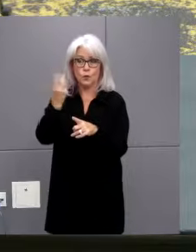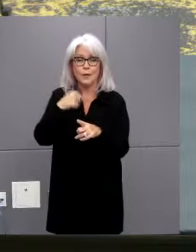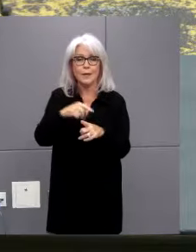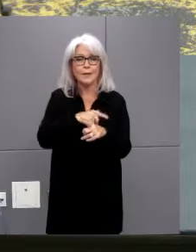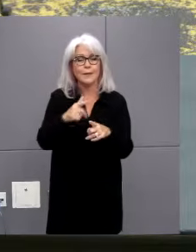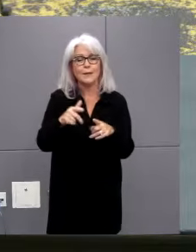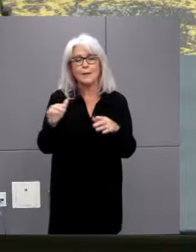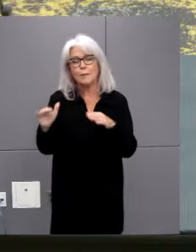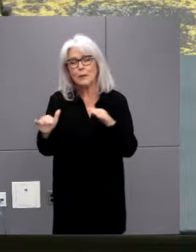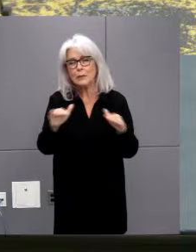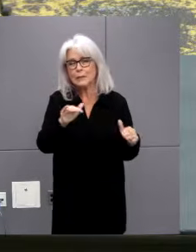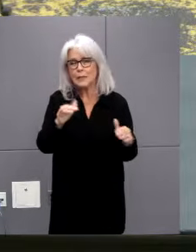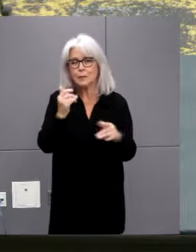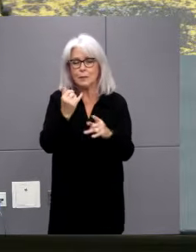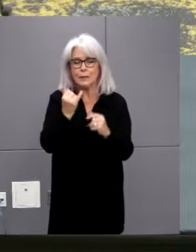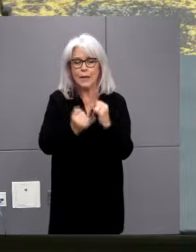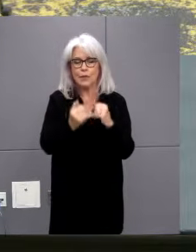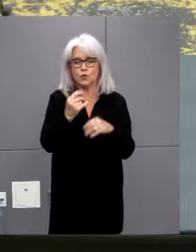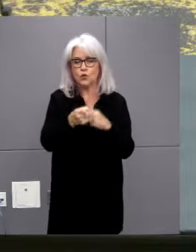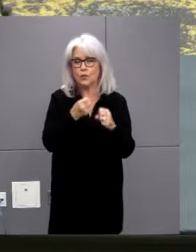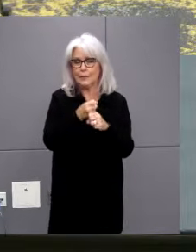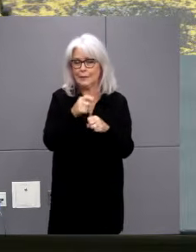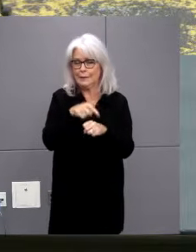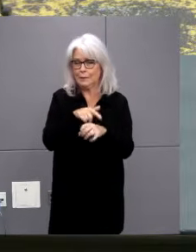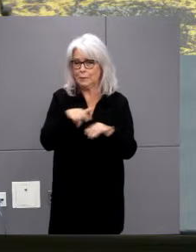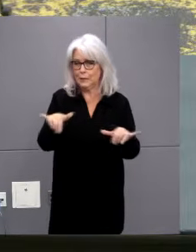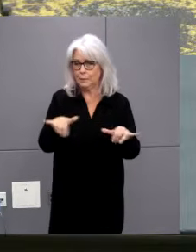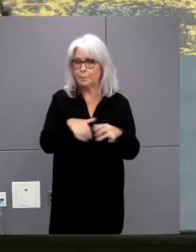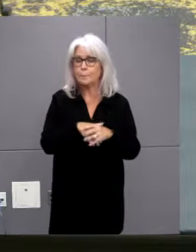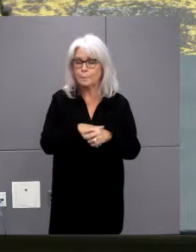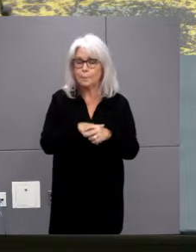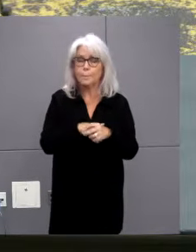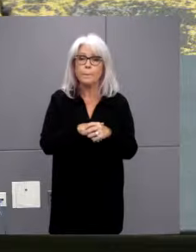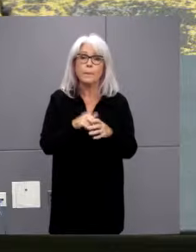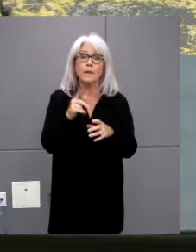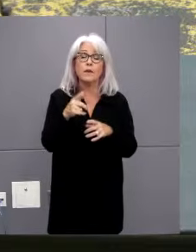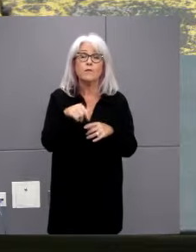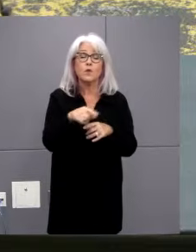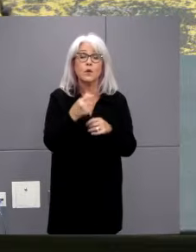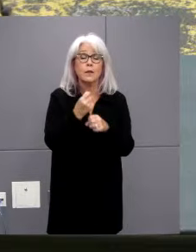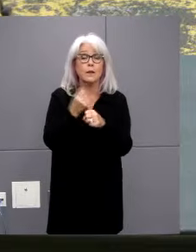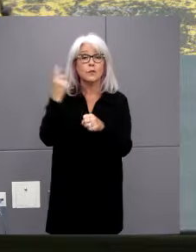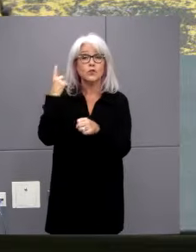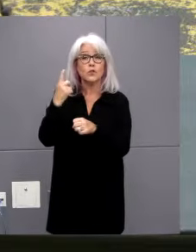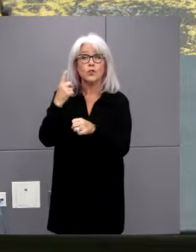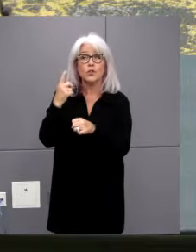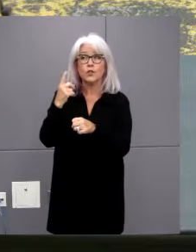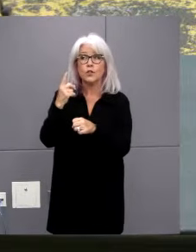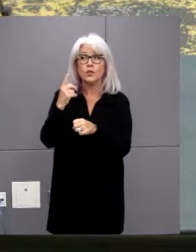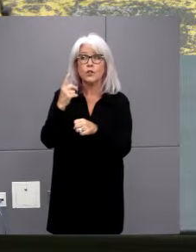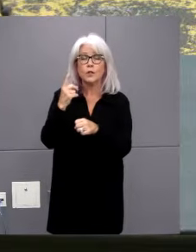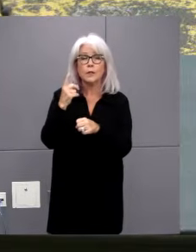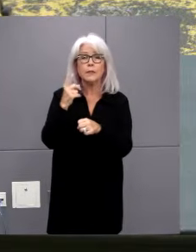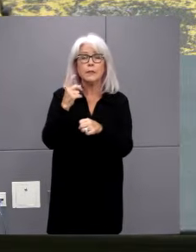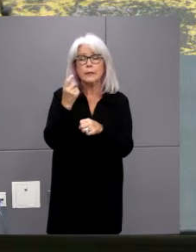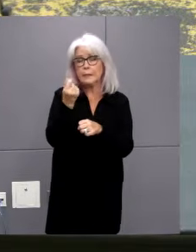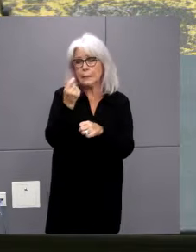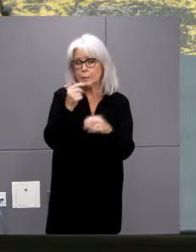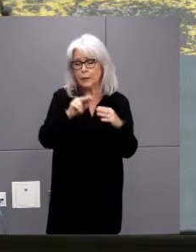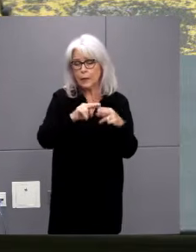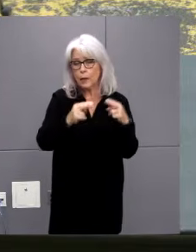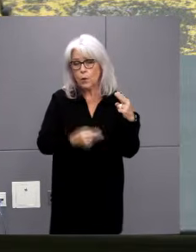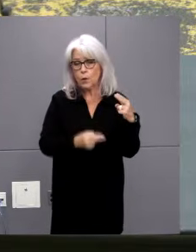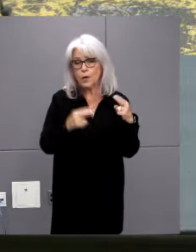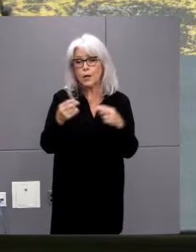years at the same time. Credit tuition year-to-date is higher than last year, and non-credit is slightly lower. April